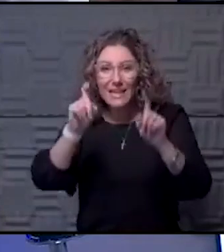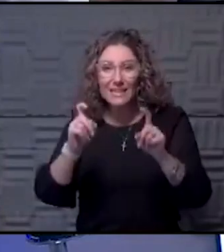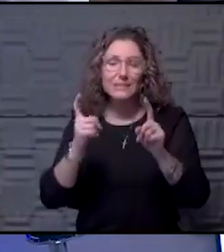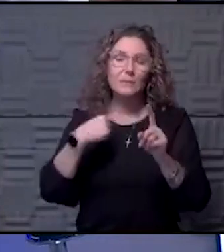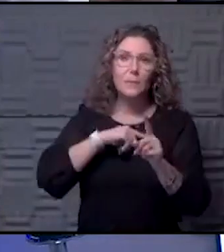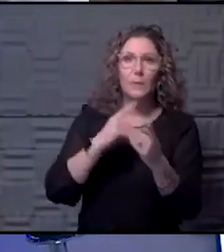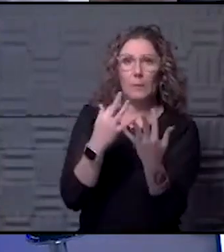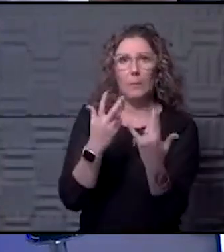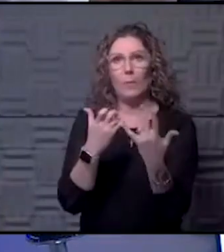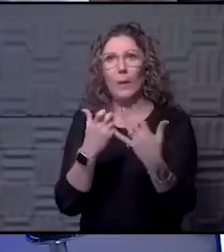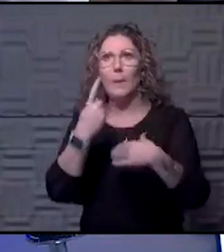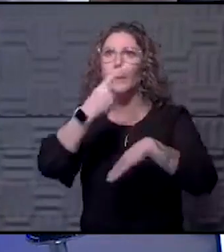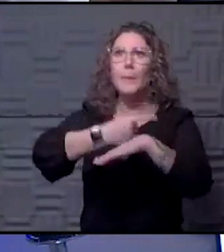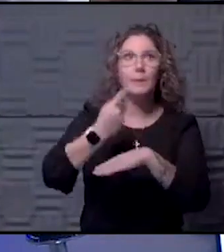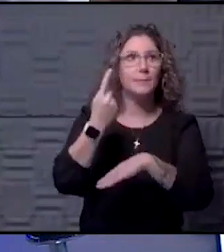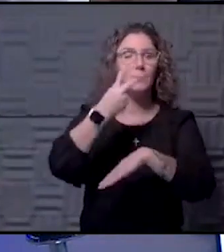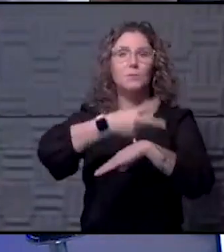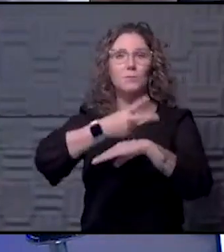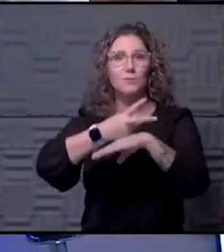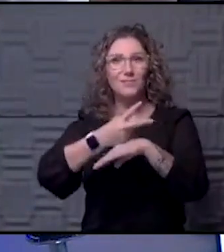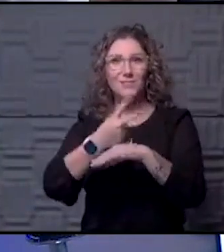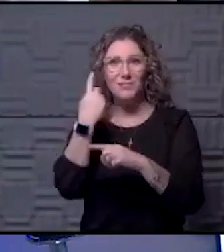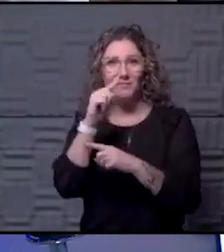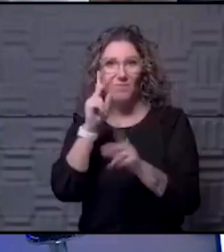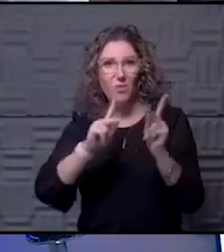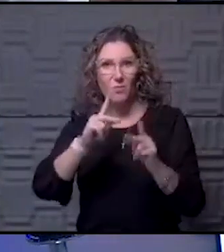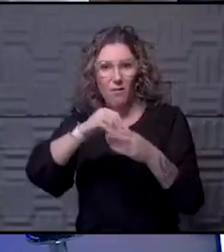a day or two for a test result, even in the hospital.